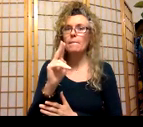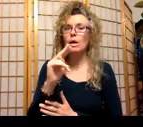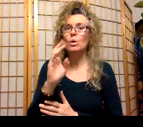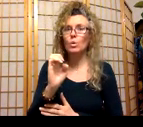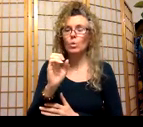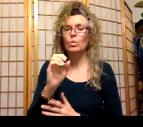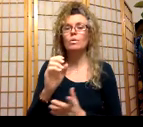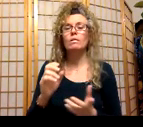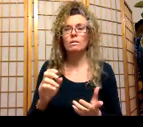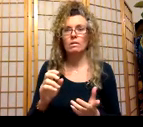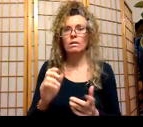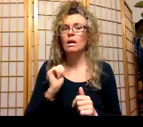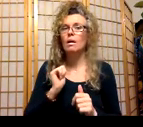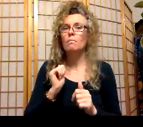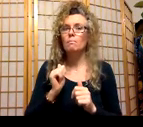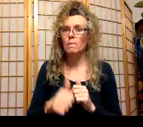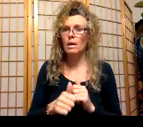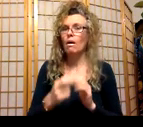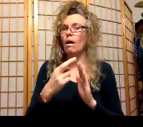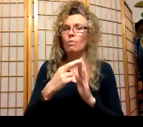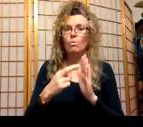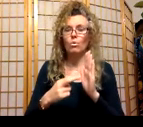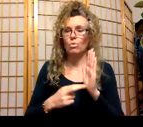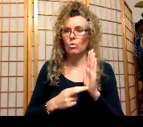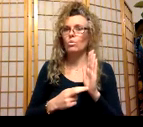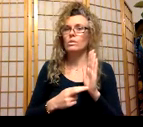rules, inviolable.